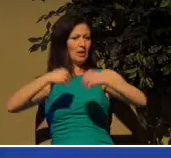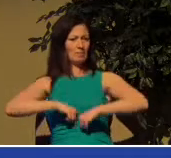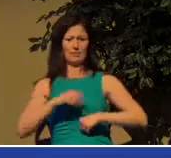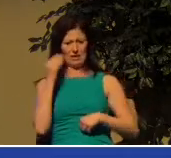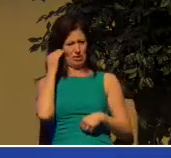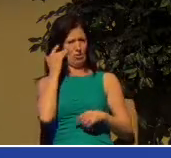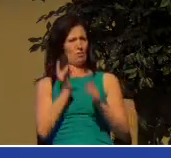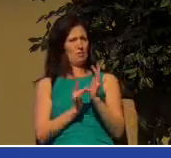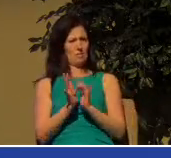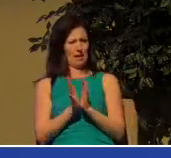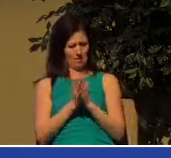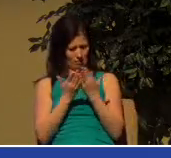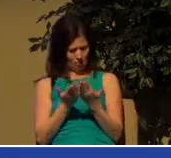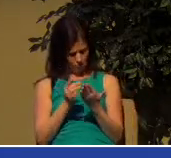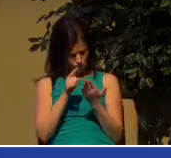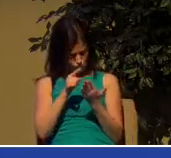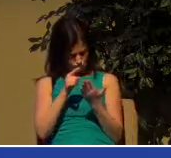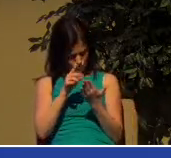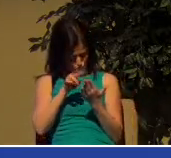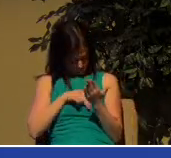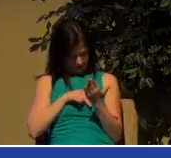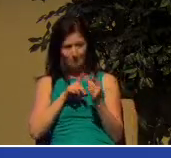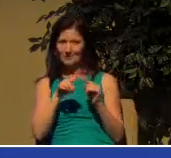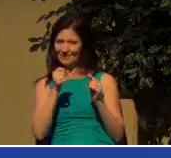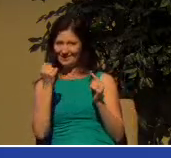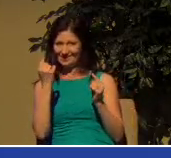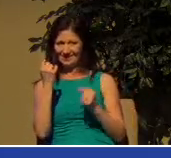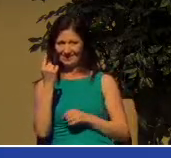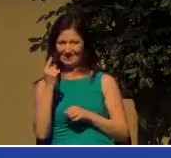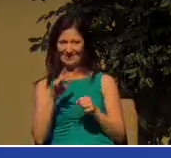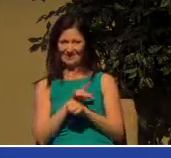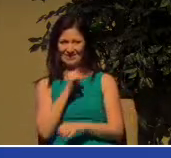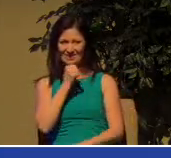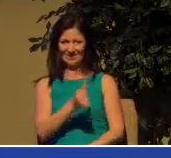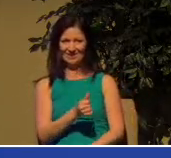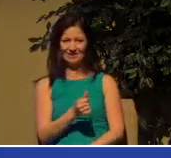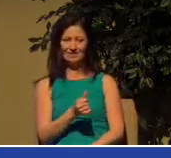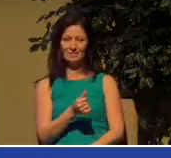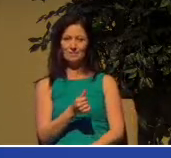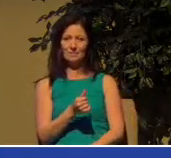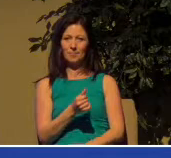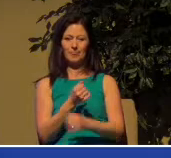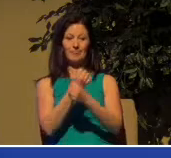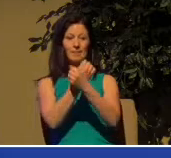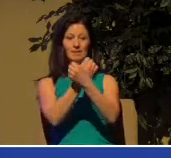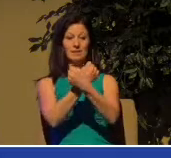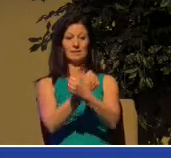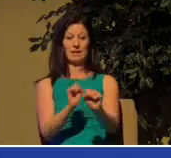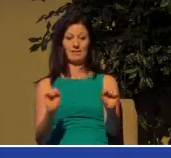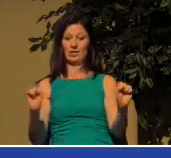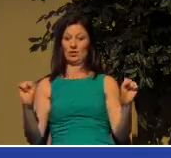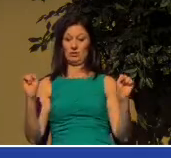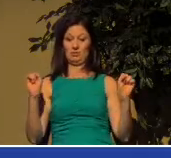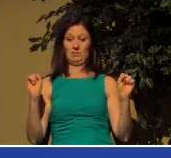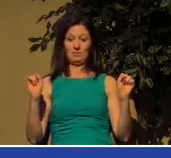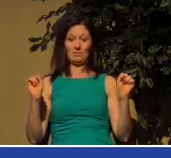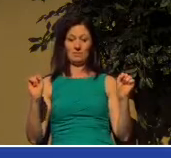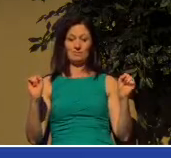Bibles, but they didn't understand that salvation